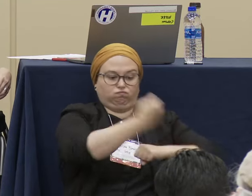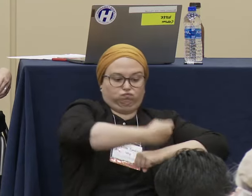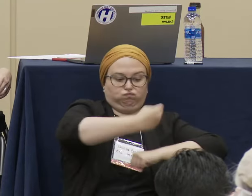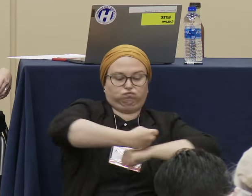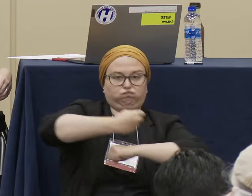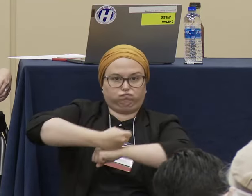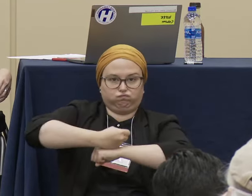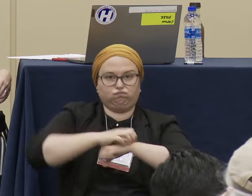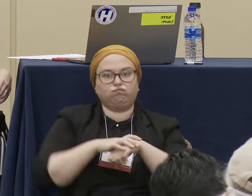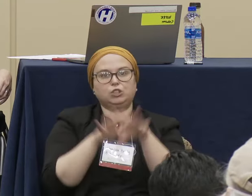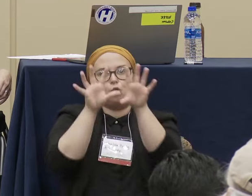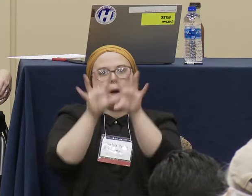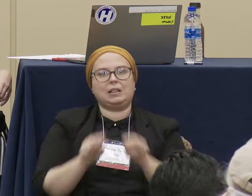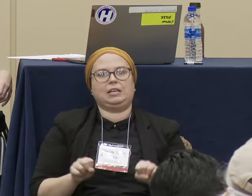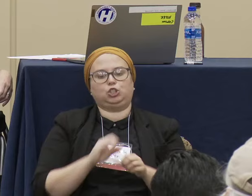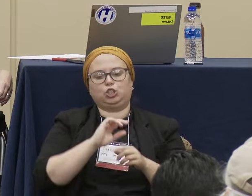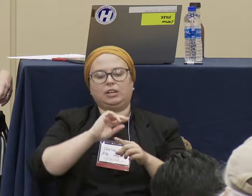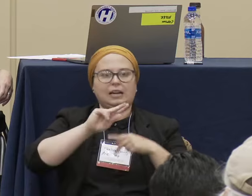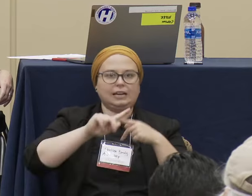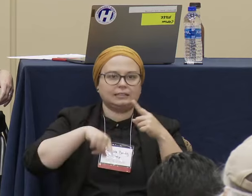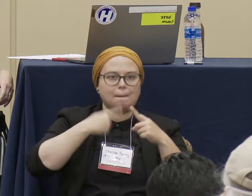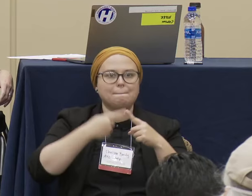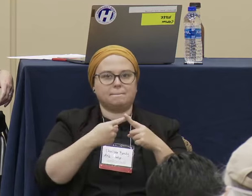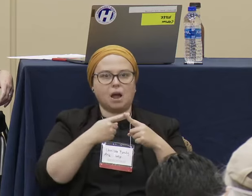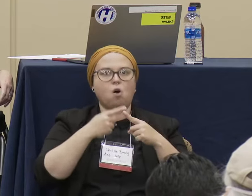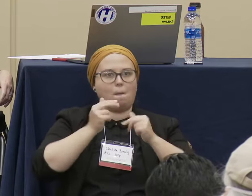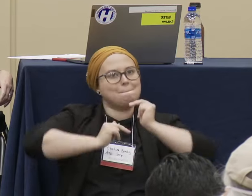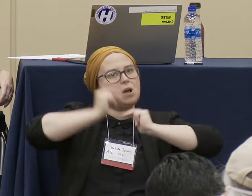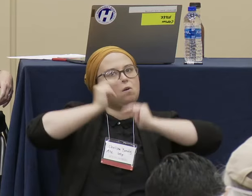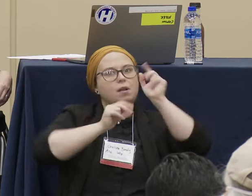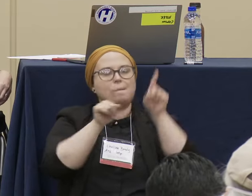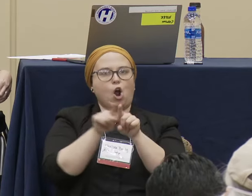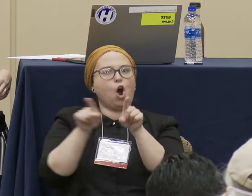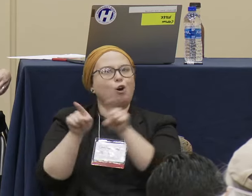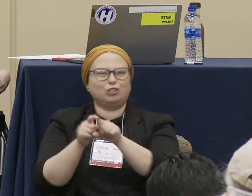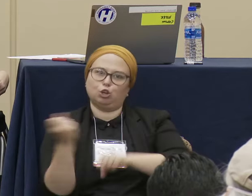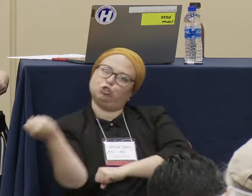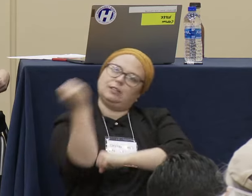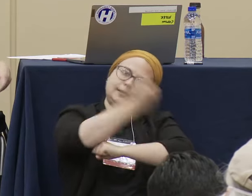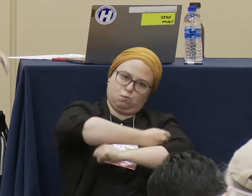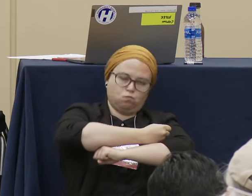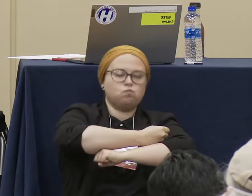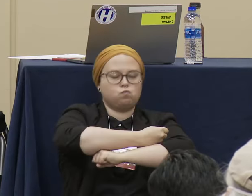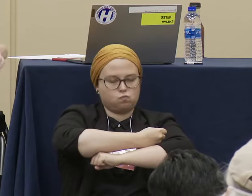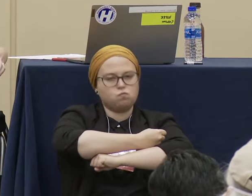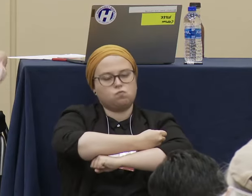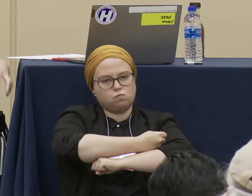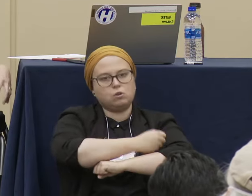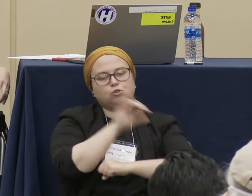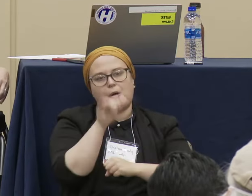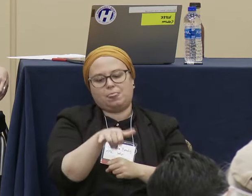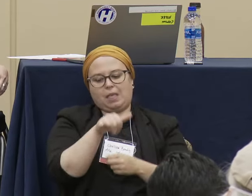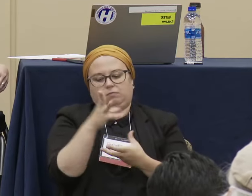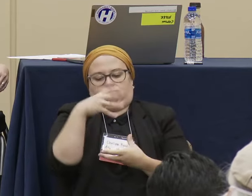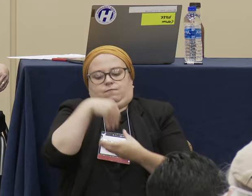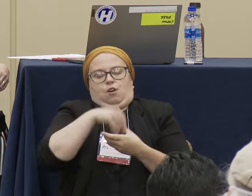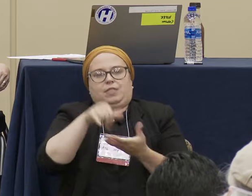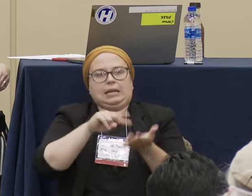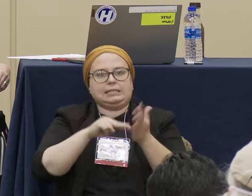So abolition is about building, absolutely, but it's also about shutting shit down. And this is, you know, part of the definition